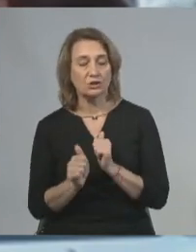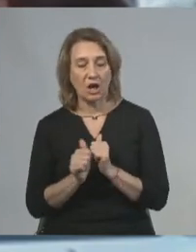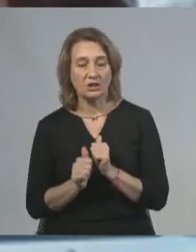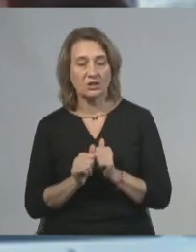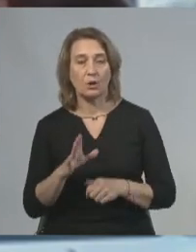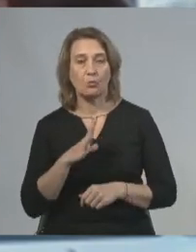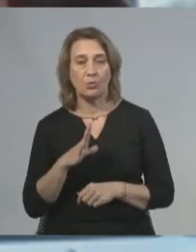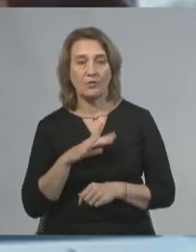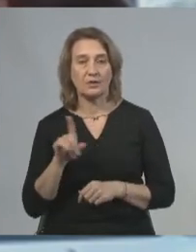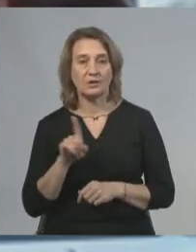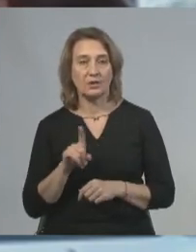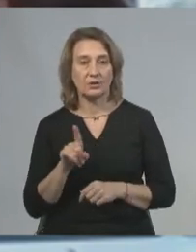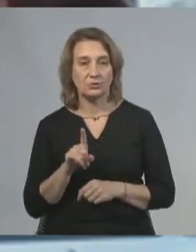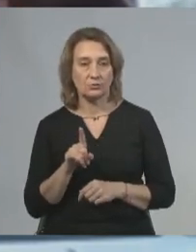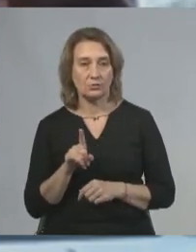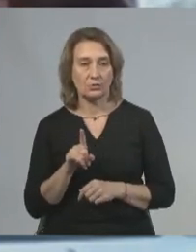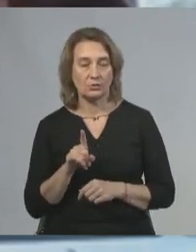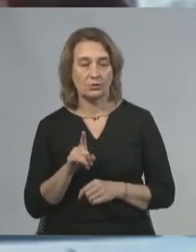happened